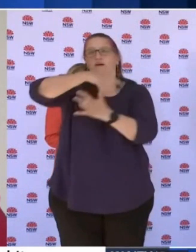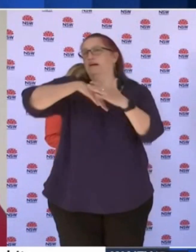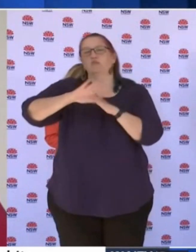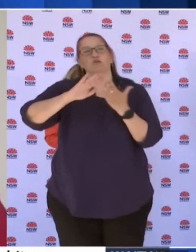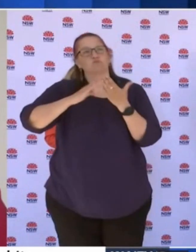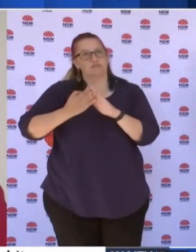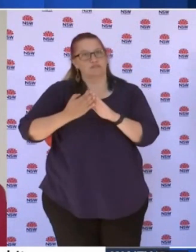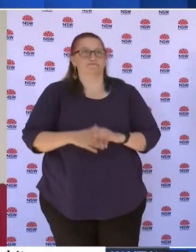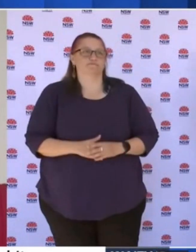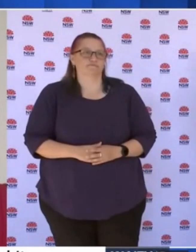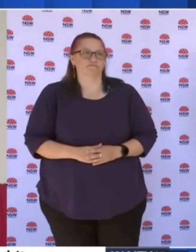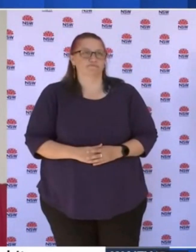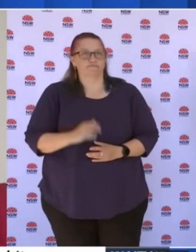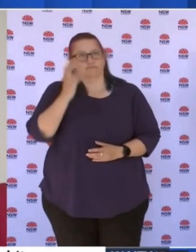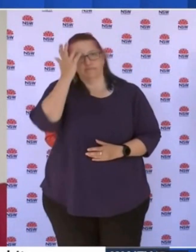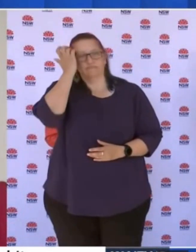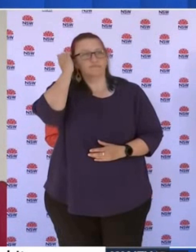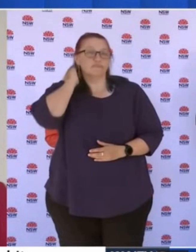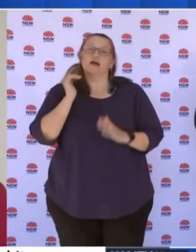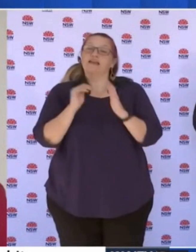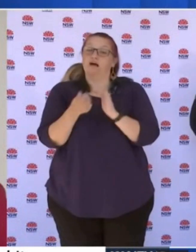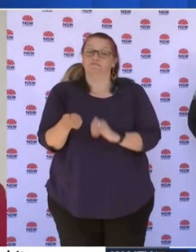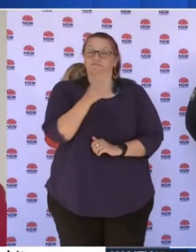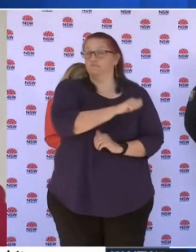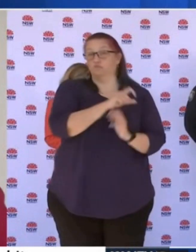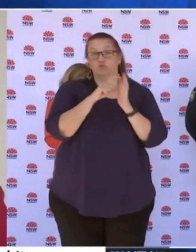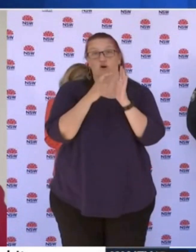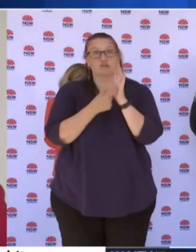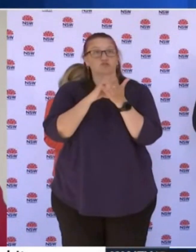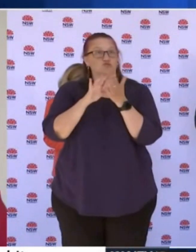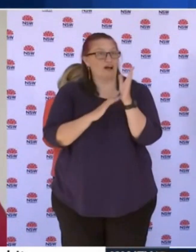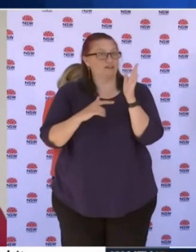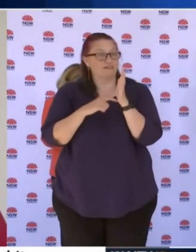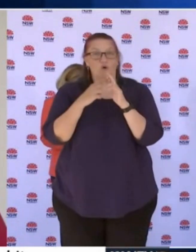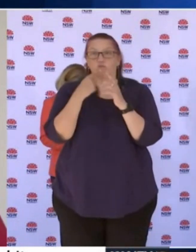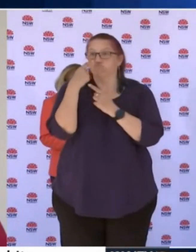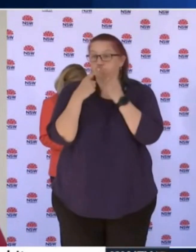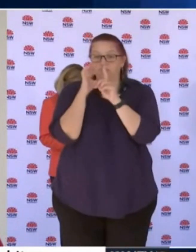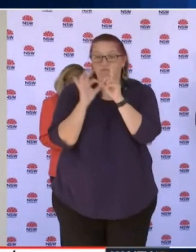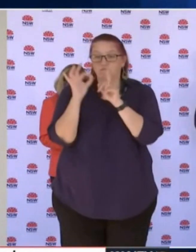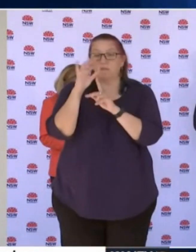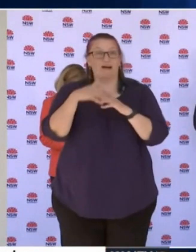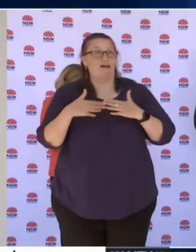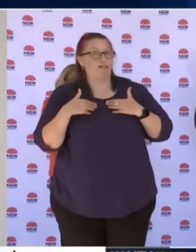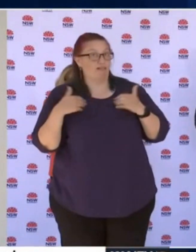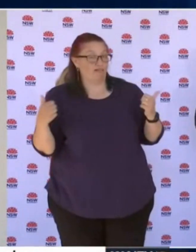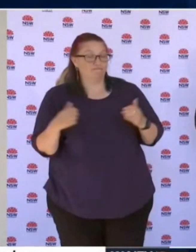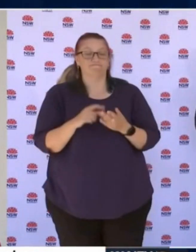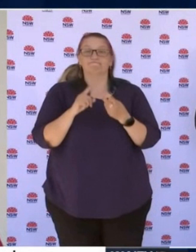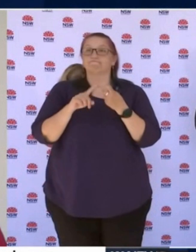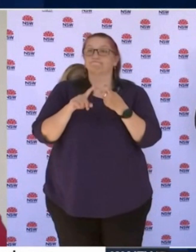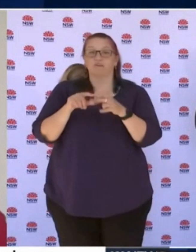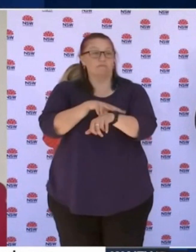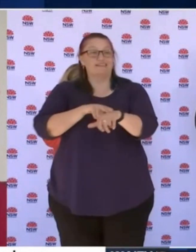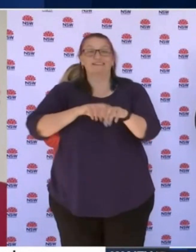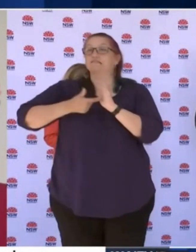moving forward. So Dr. Chant will now give her health update. Deputy Commissioner Worboy will make a few brief statements around compliance,